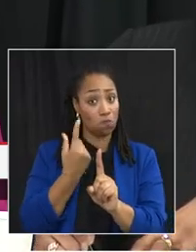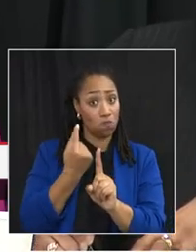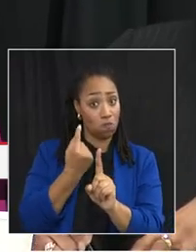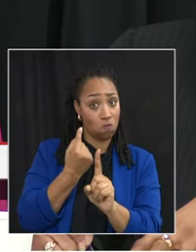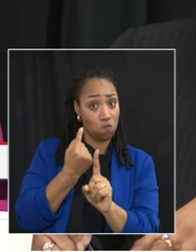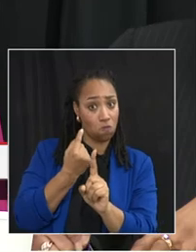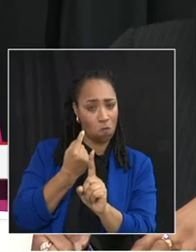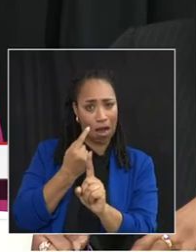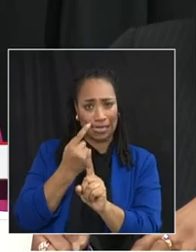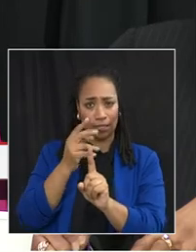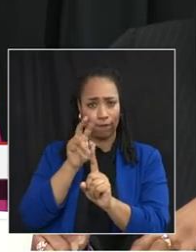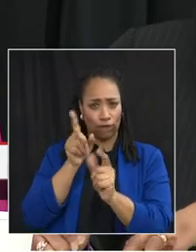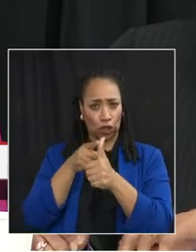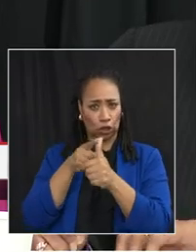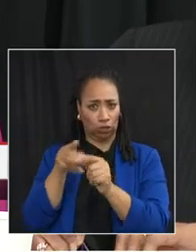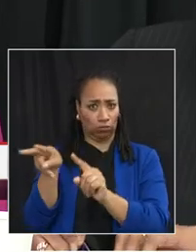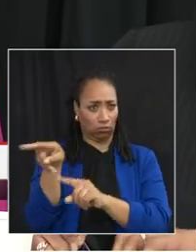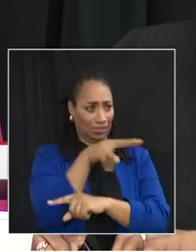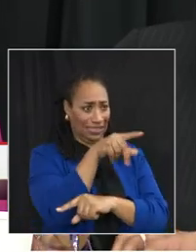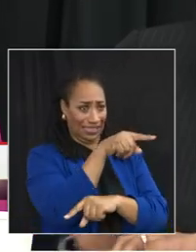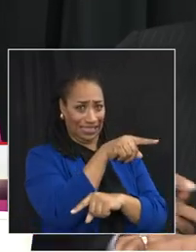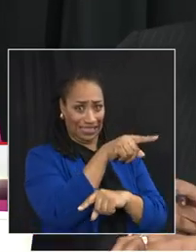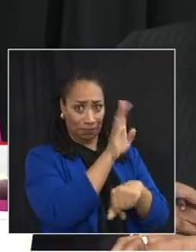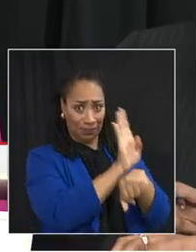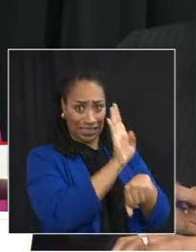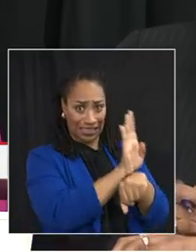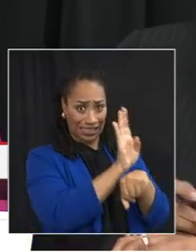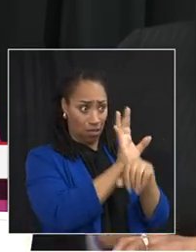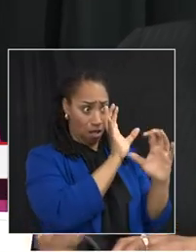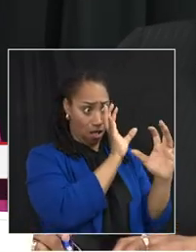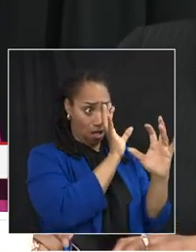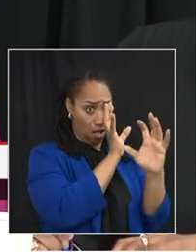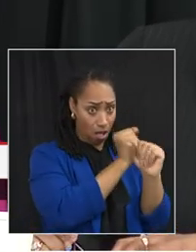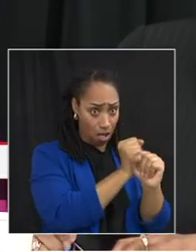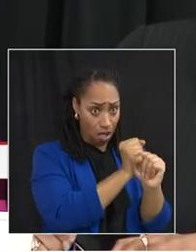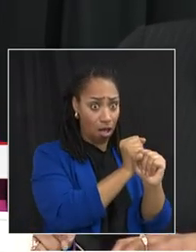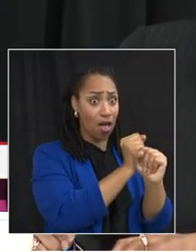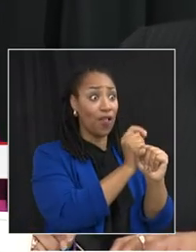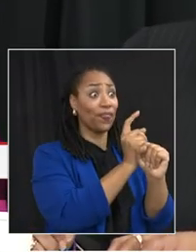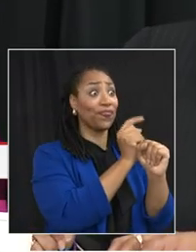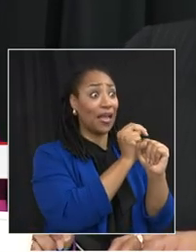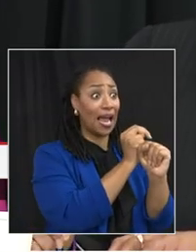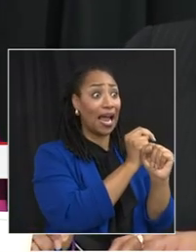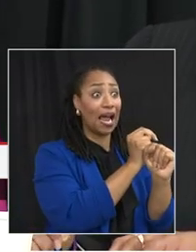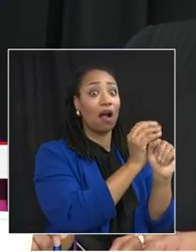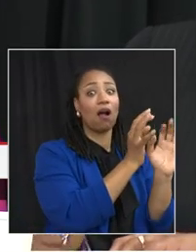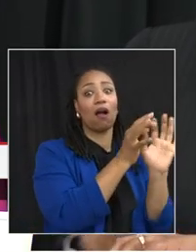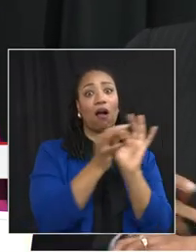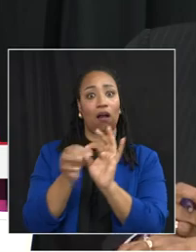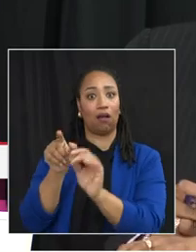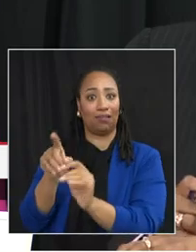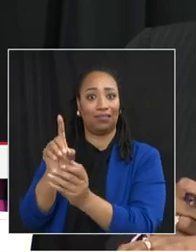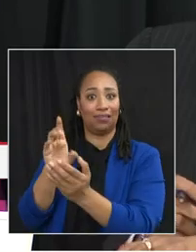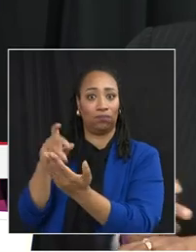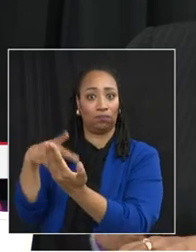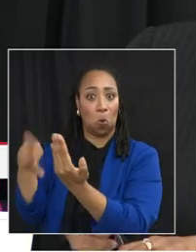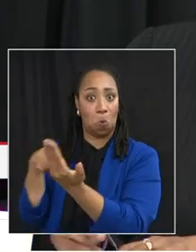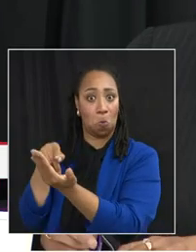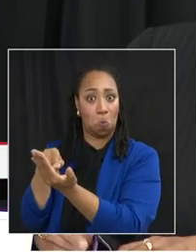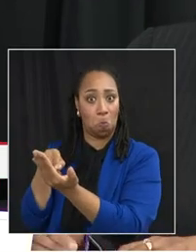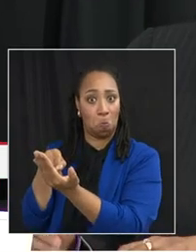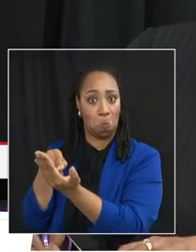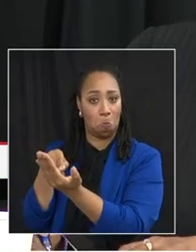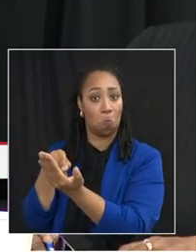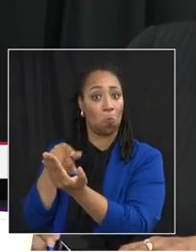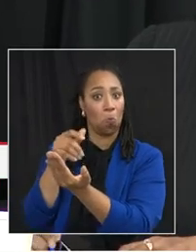and what role can the city play in partnering with them? And that also includes services. Another thing